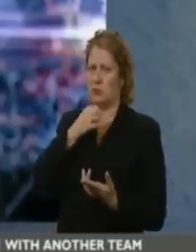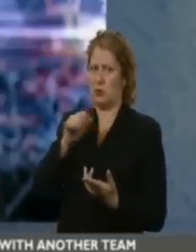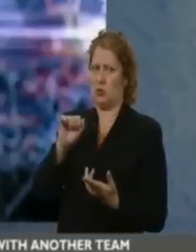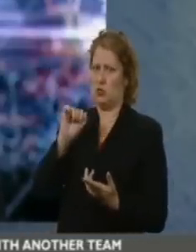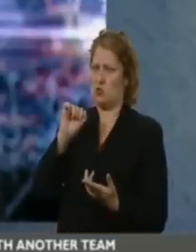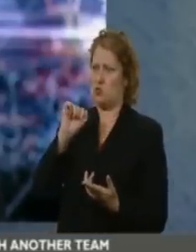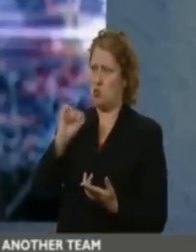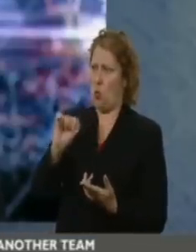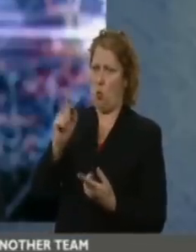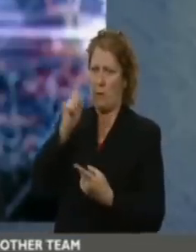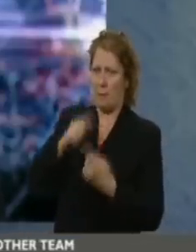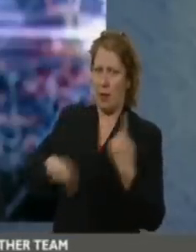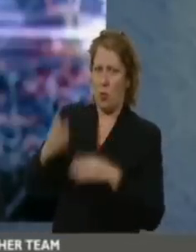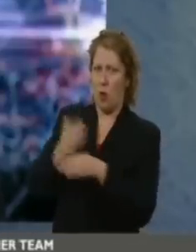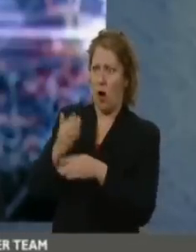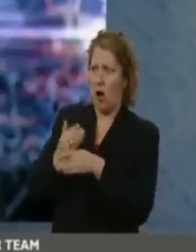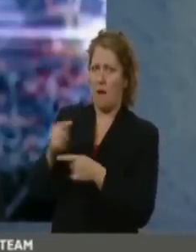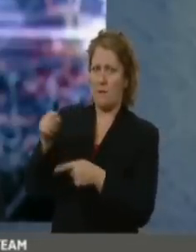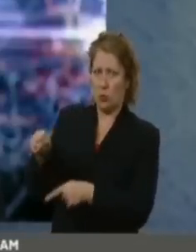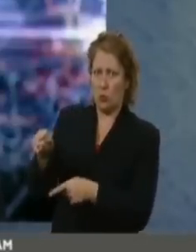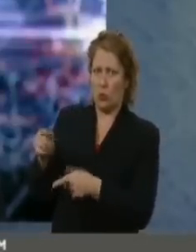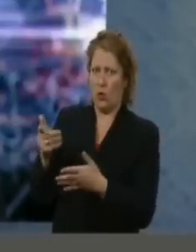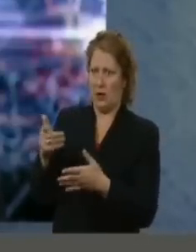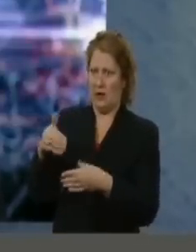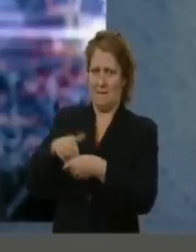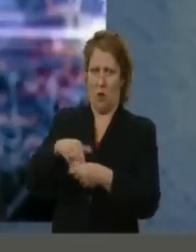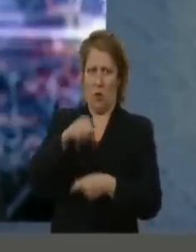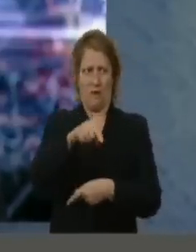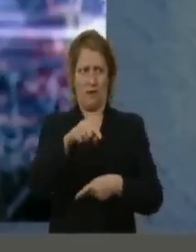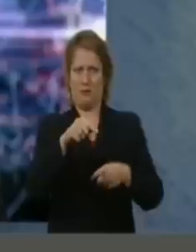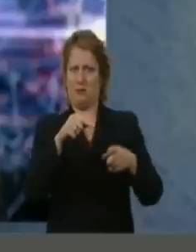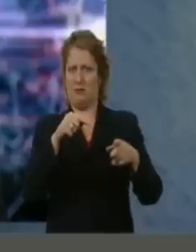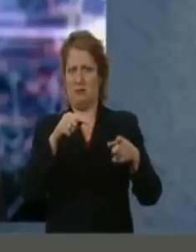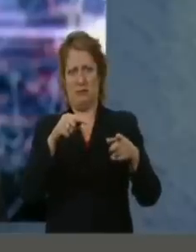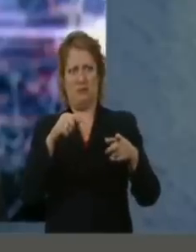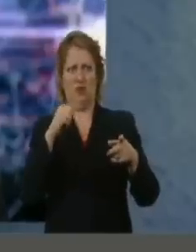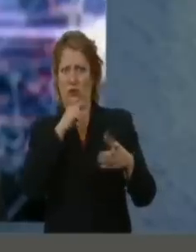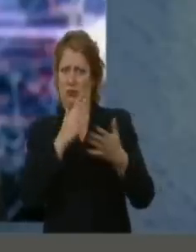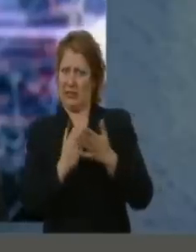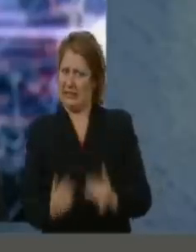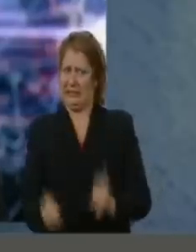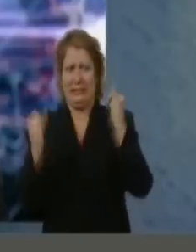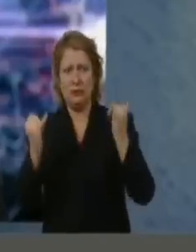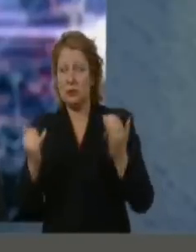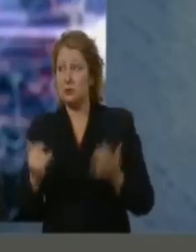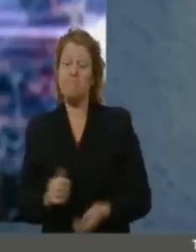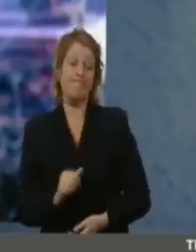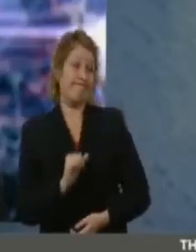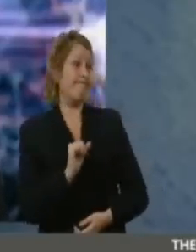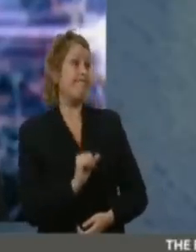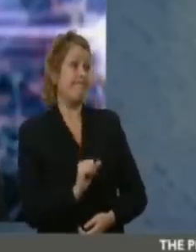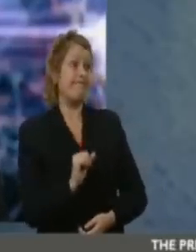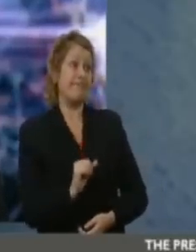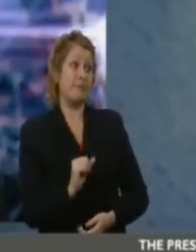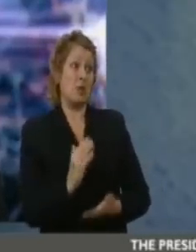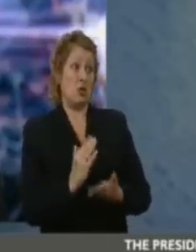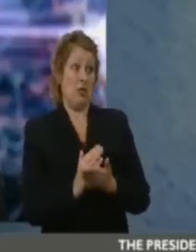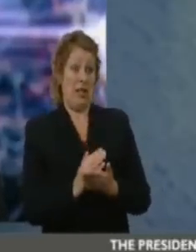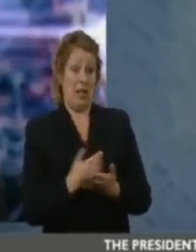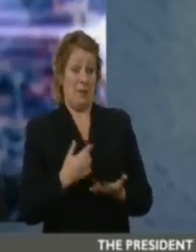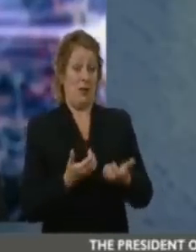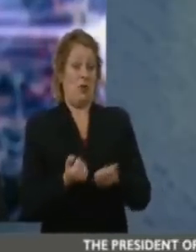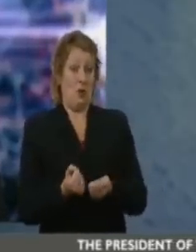your case in Russia was very, very serious. Indeed. That was about 10 days before Sergei was